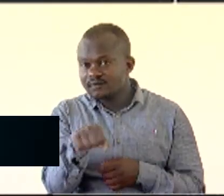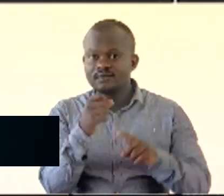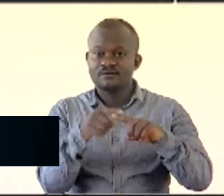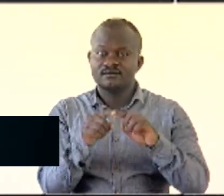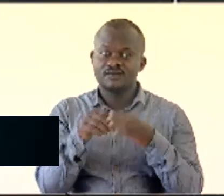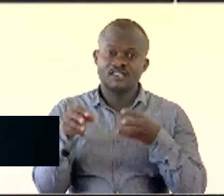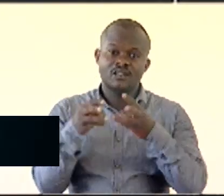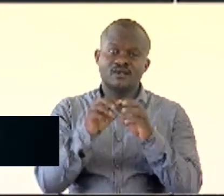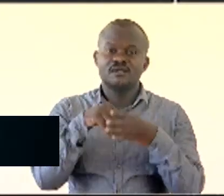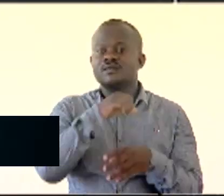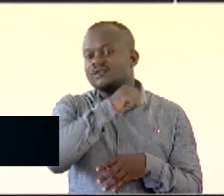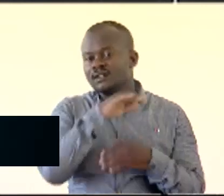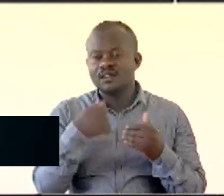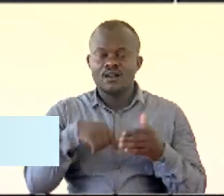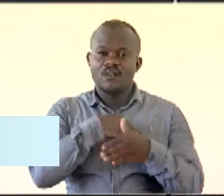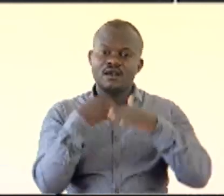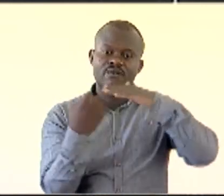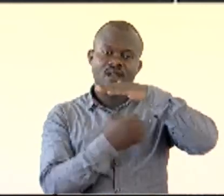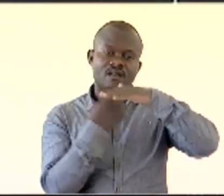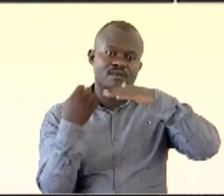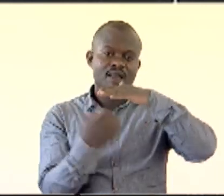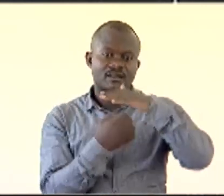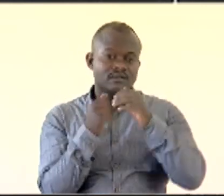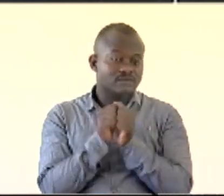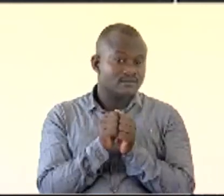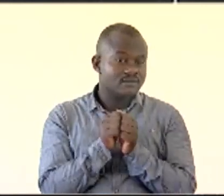Different ways we contaminate our environment?